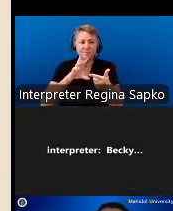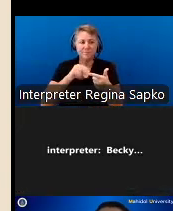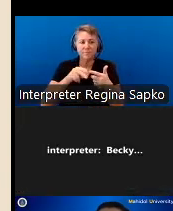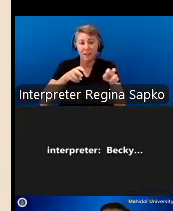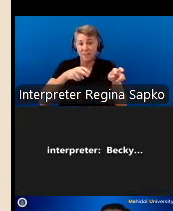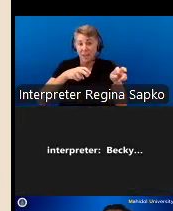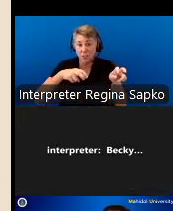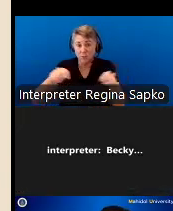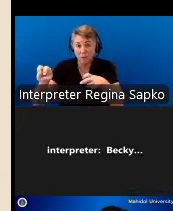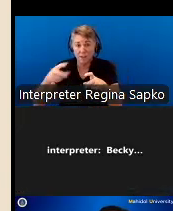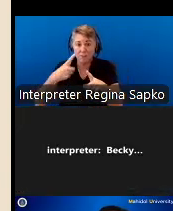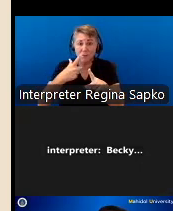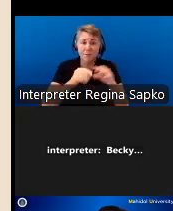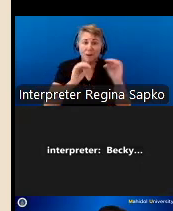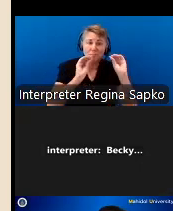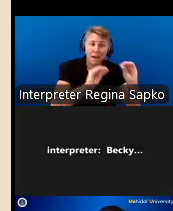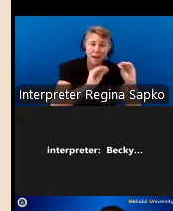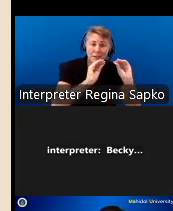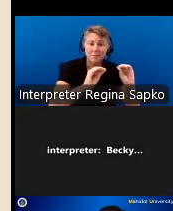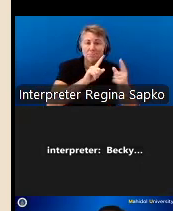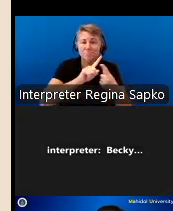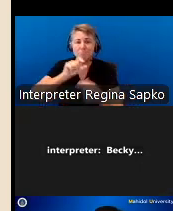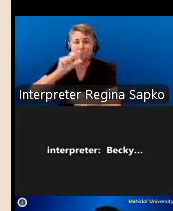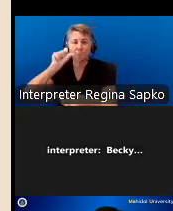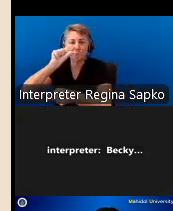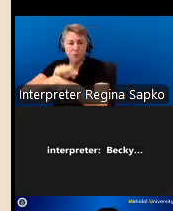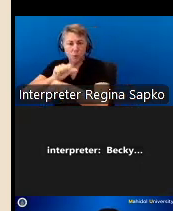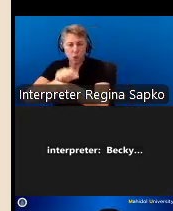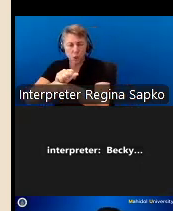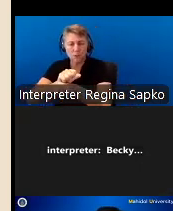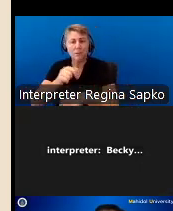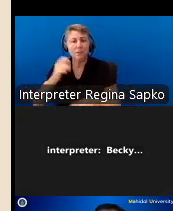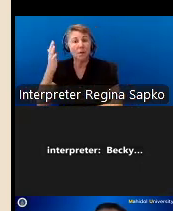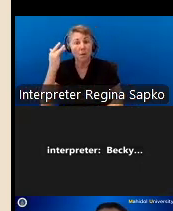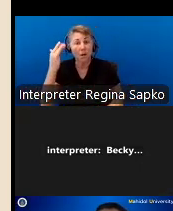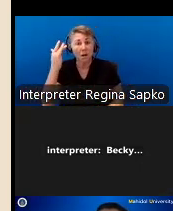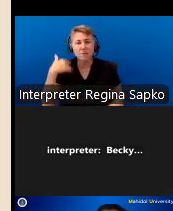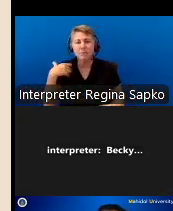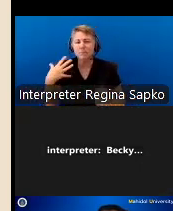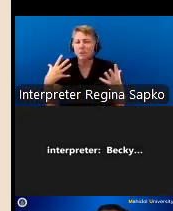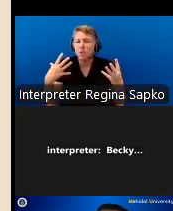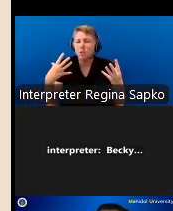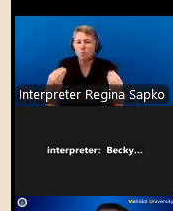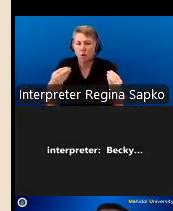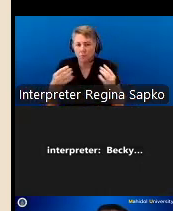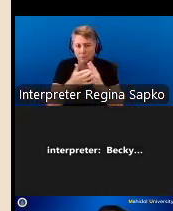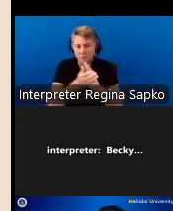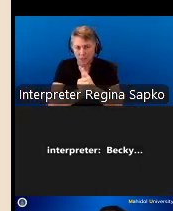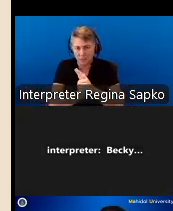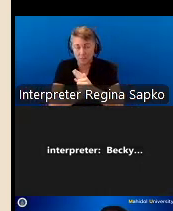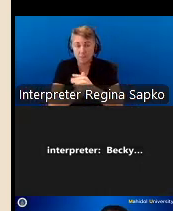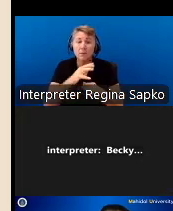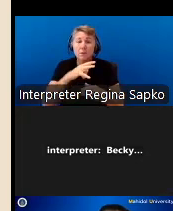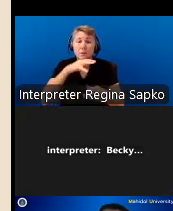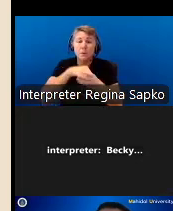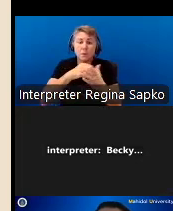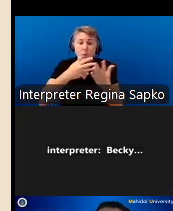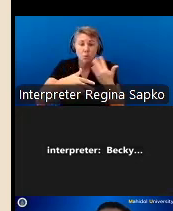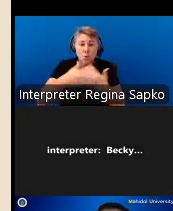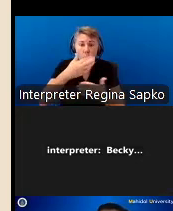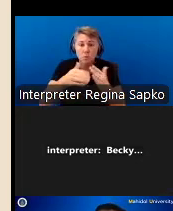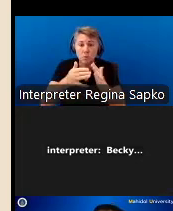work requires soft skill, not only technical skill or academic skill, but social skill for